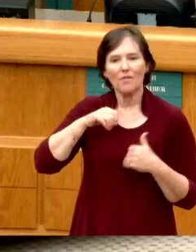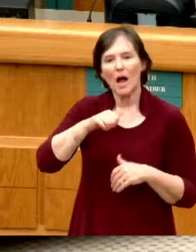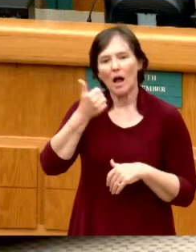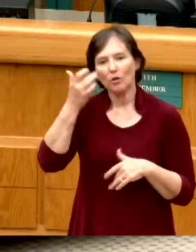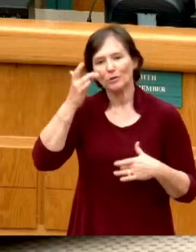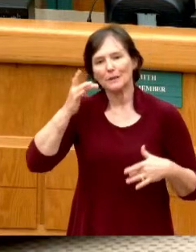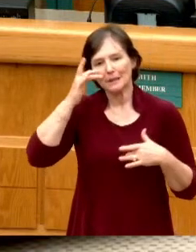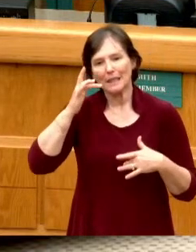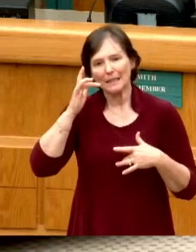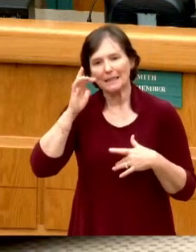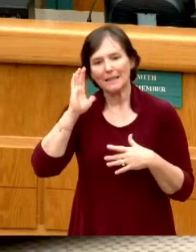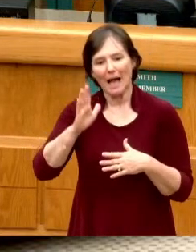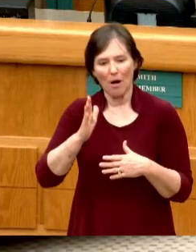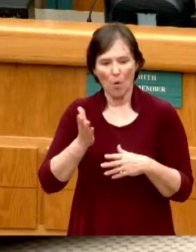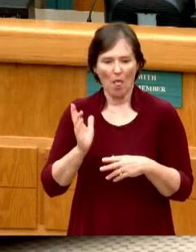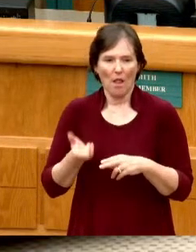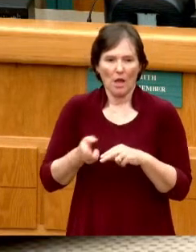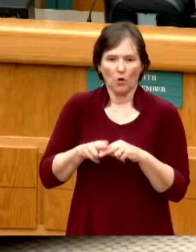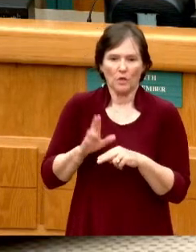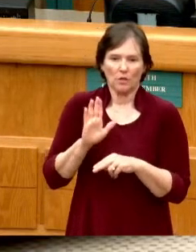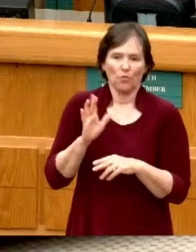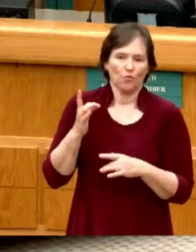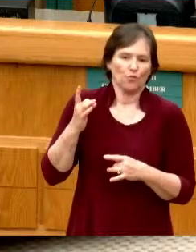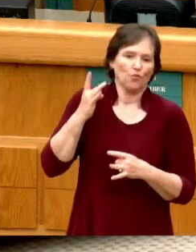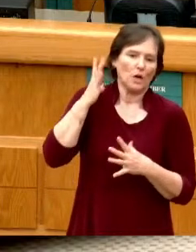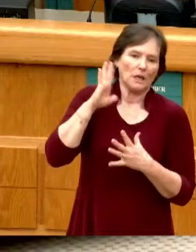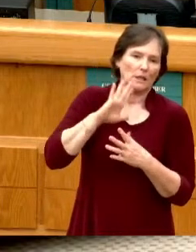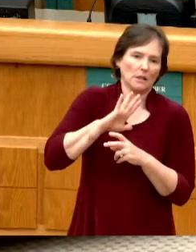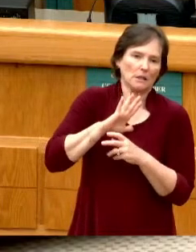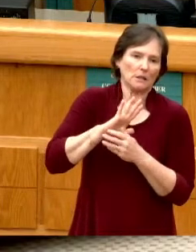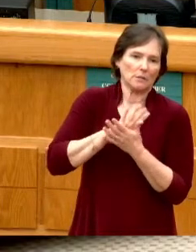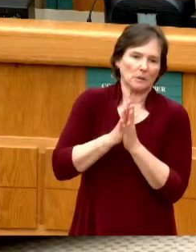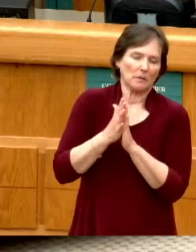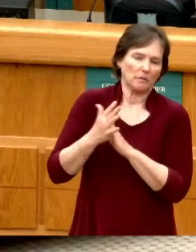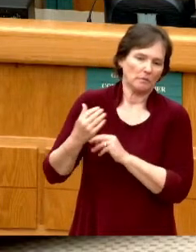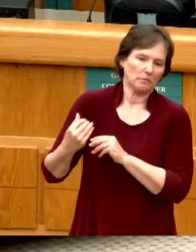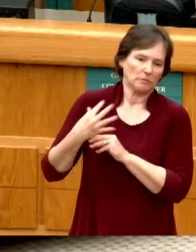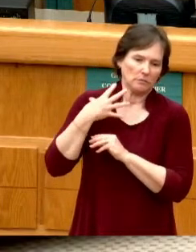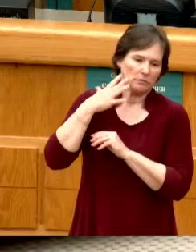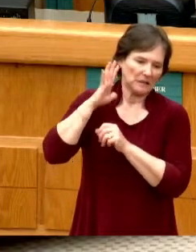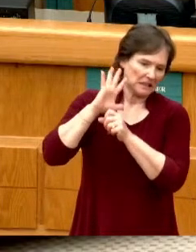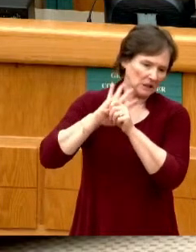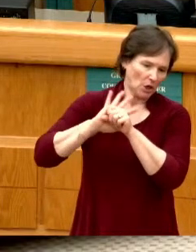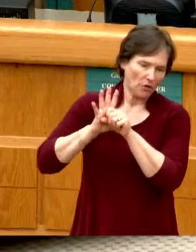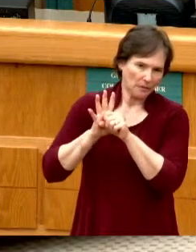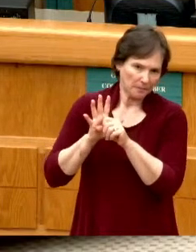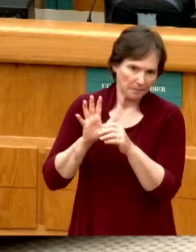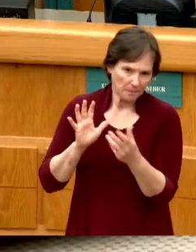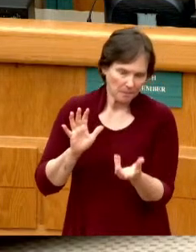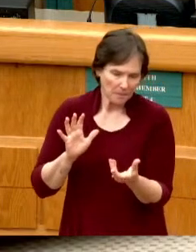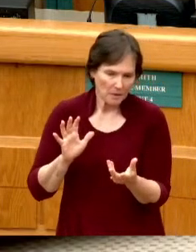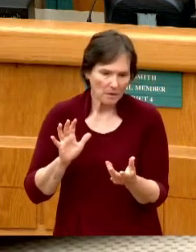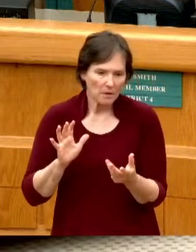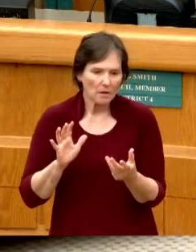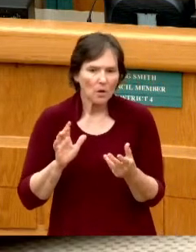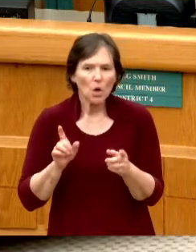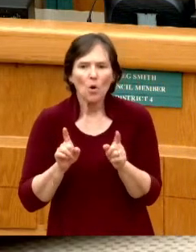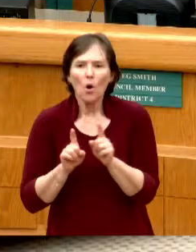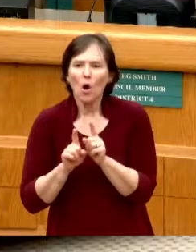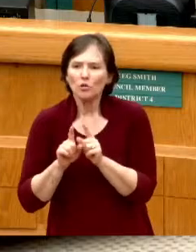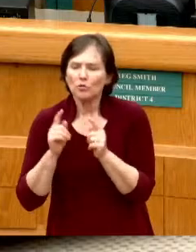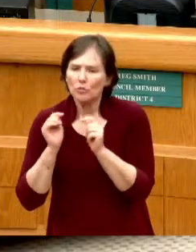getting COVID-19. We have received concern about getting the COVID-19 vaccine to those individuals that are